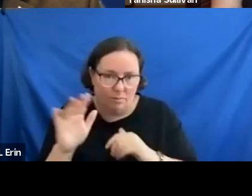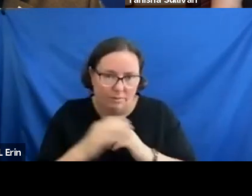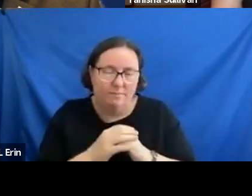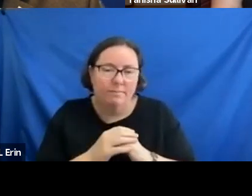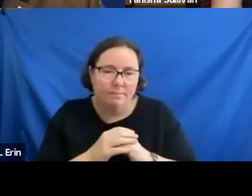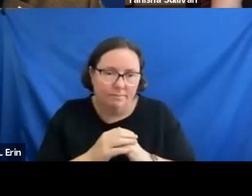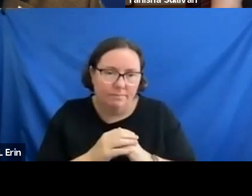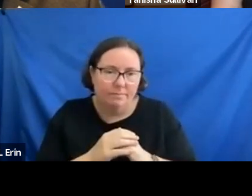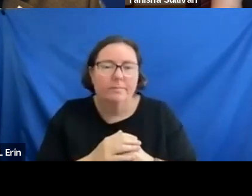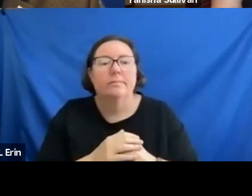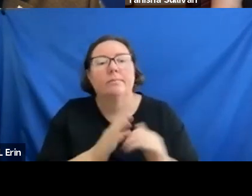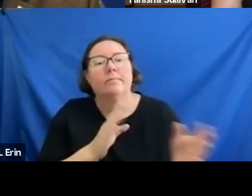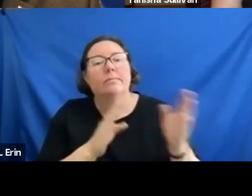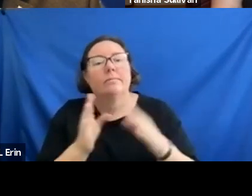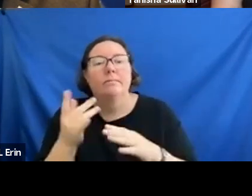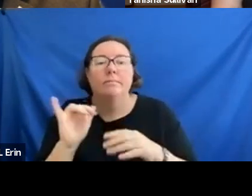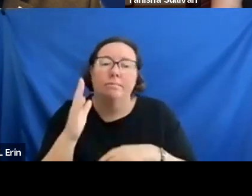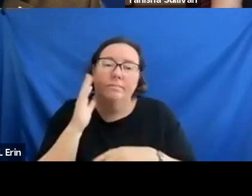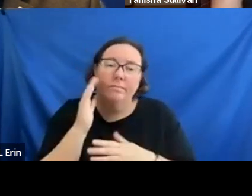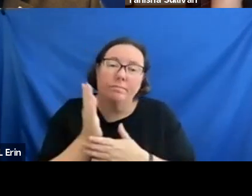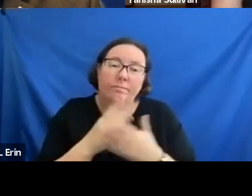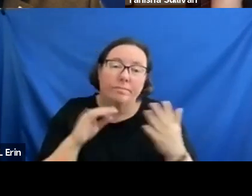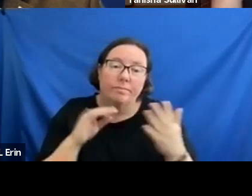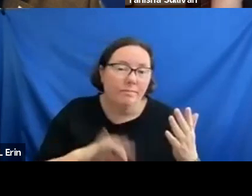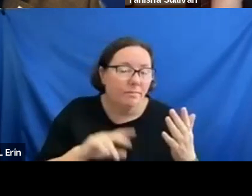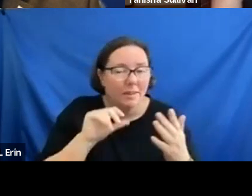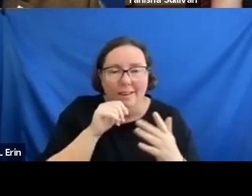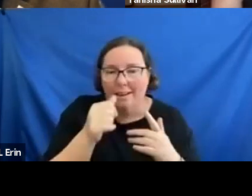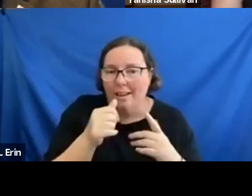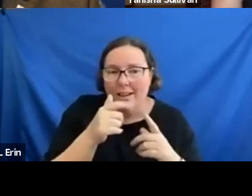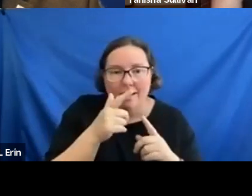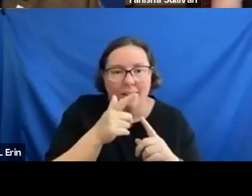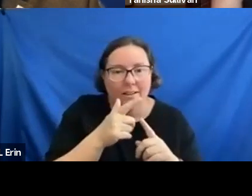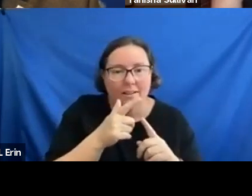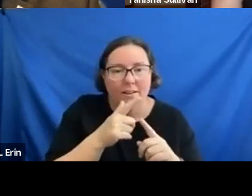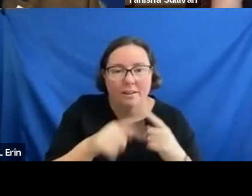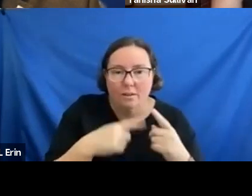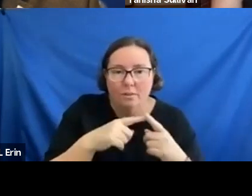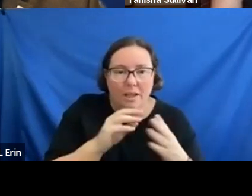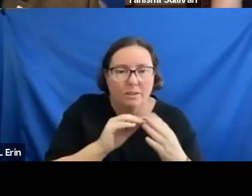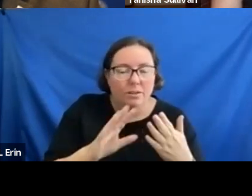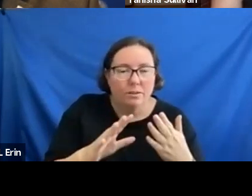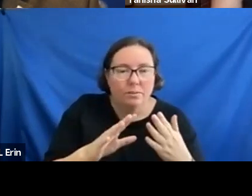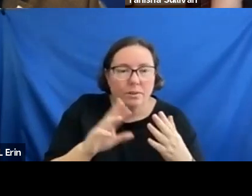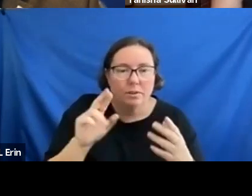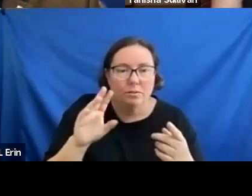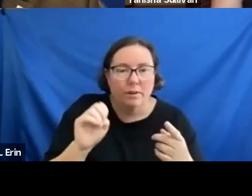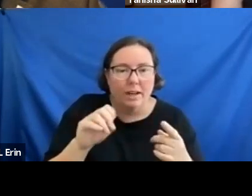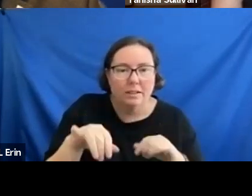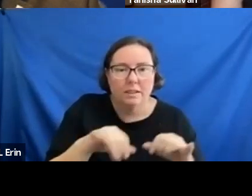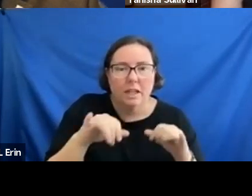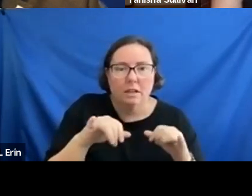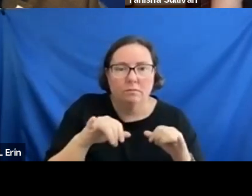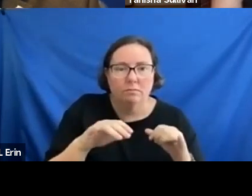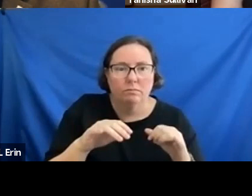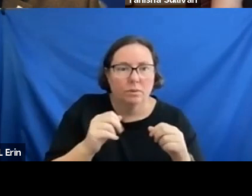And we also know that part of those benefits don't come when students' races are viewed as monoliths, where you have